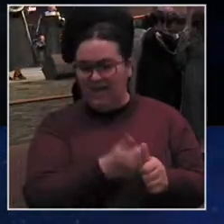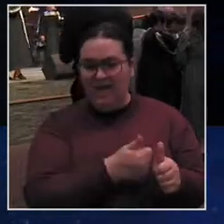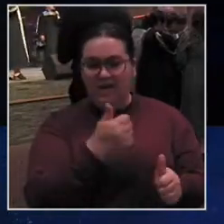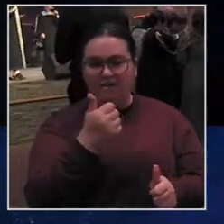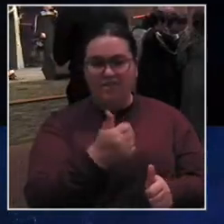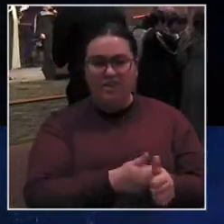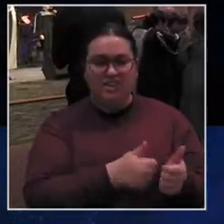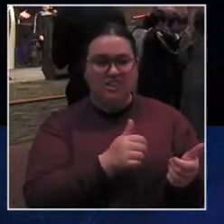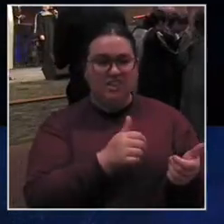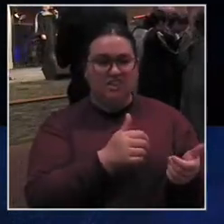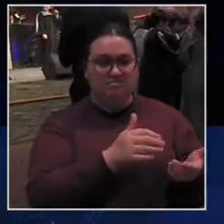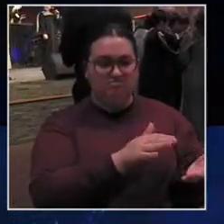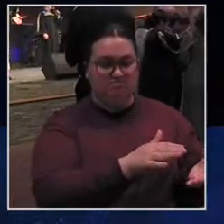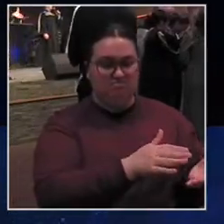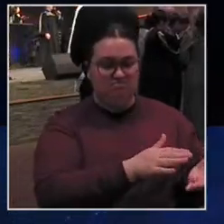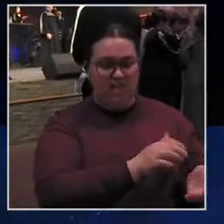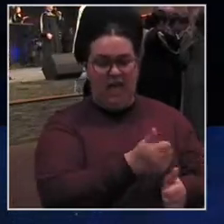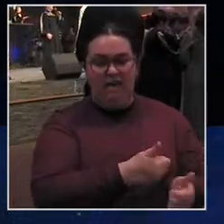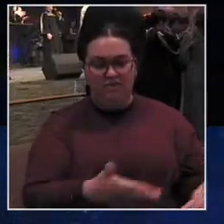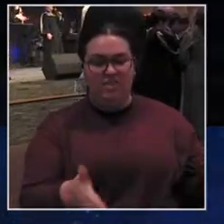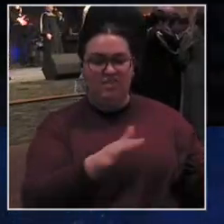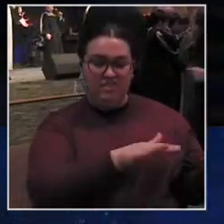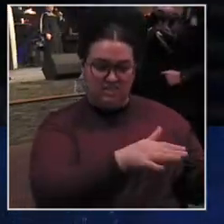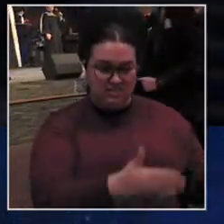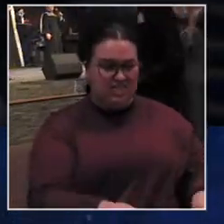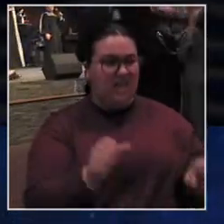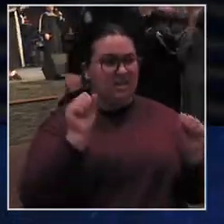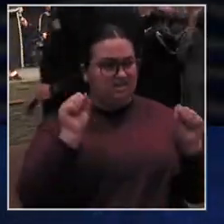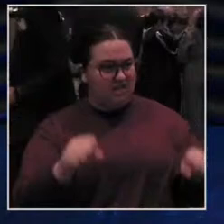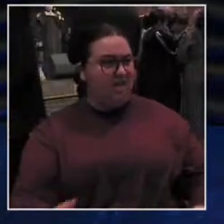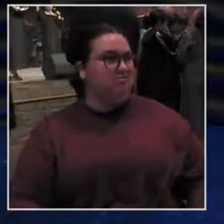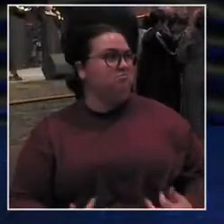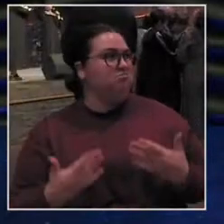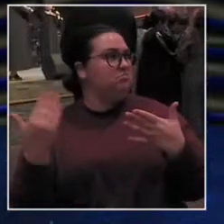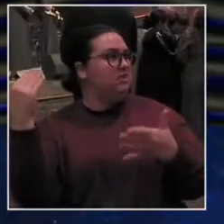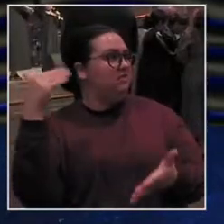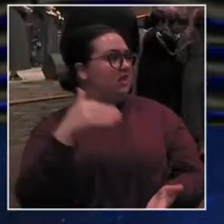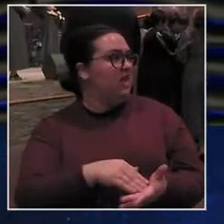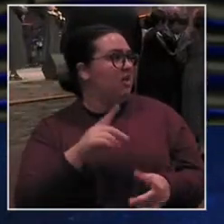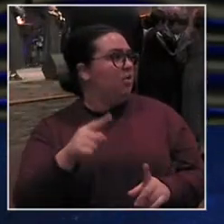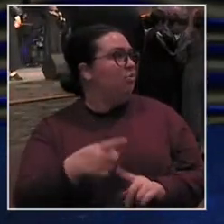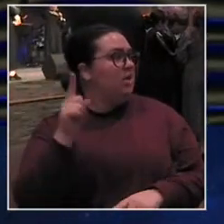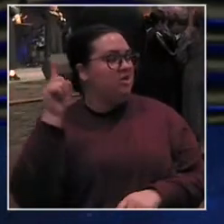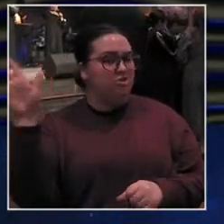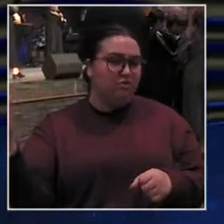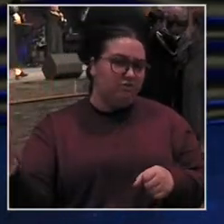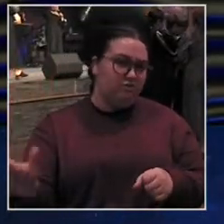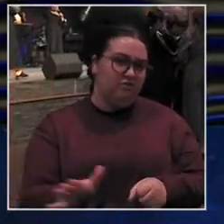Yeah.